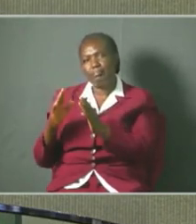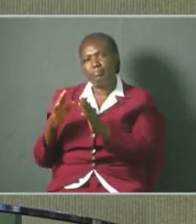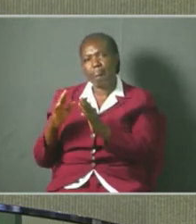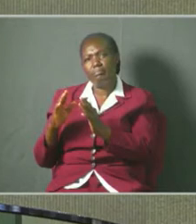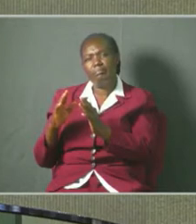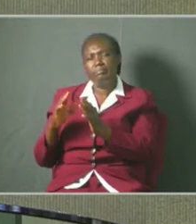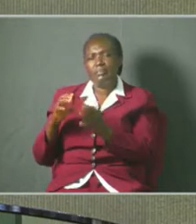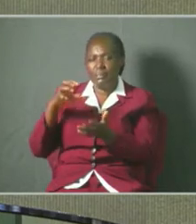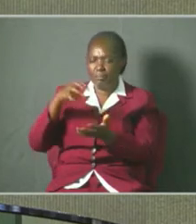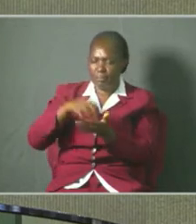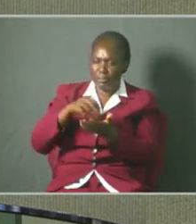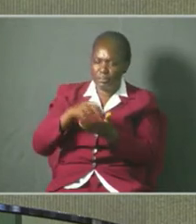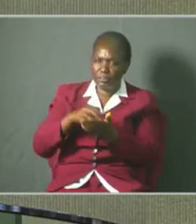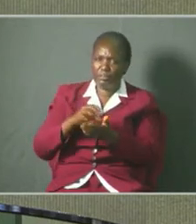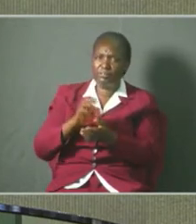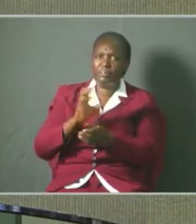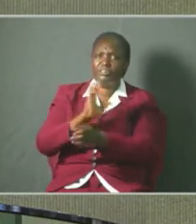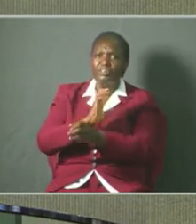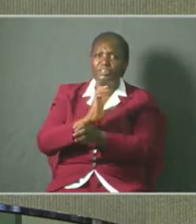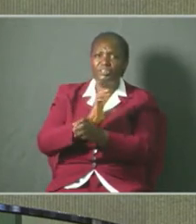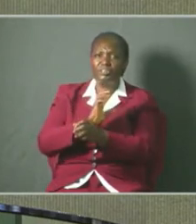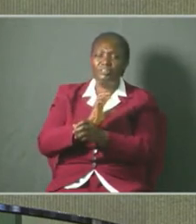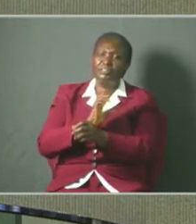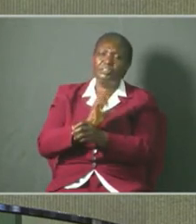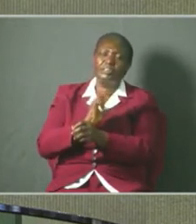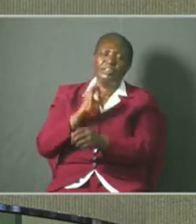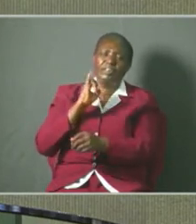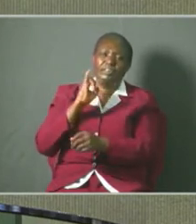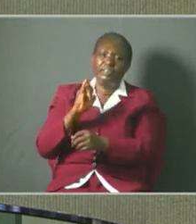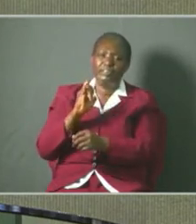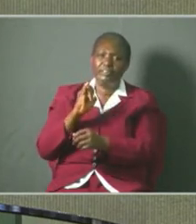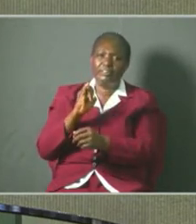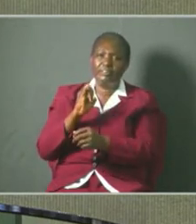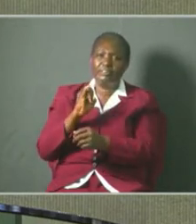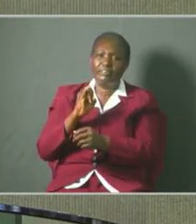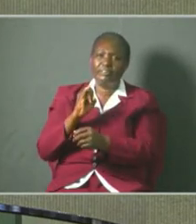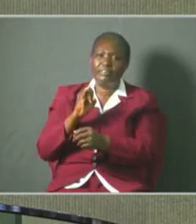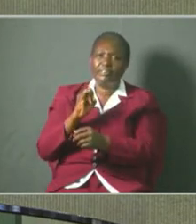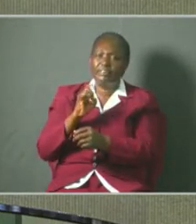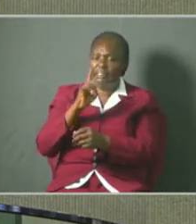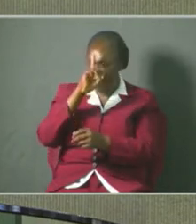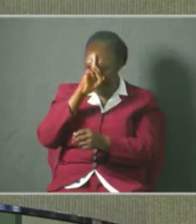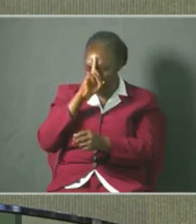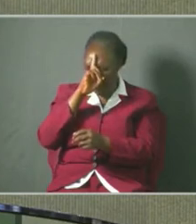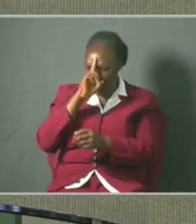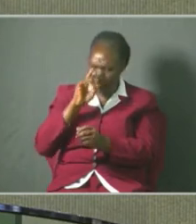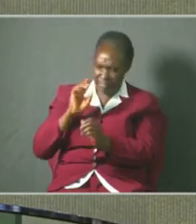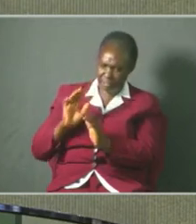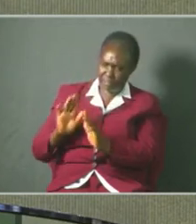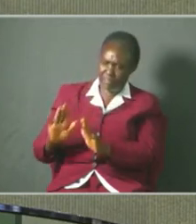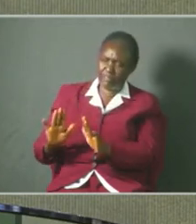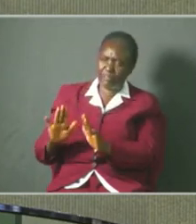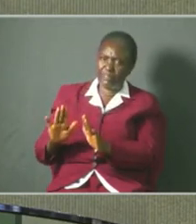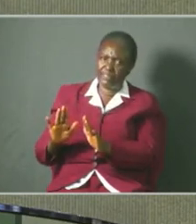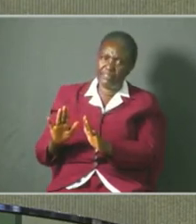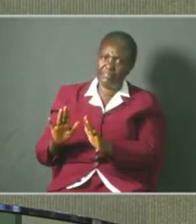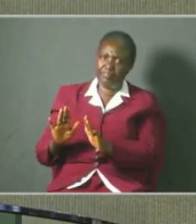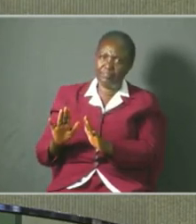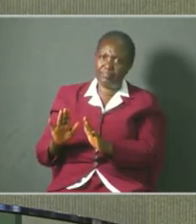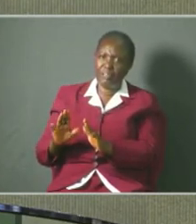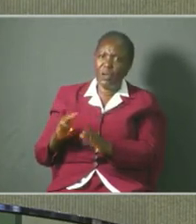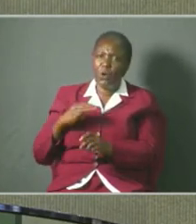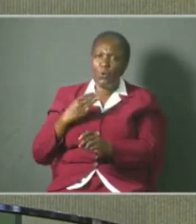church, that this is an area which is seriously neglected most of the times.